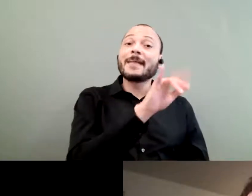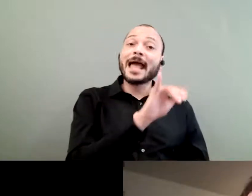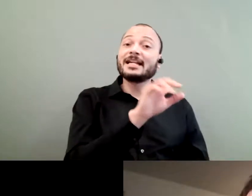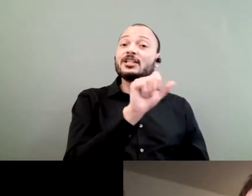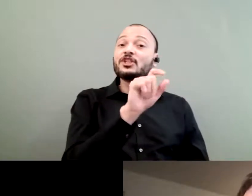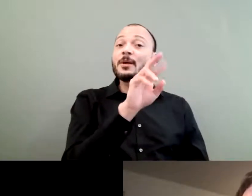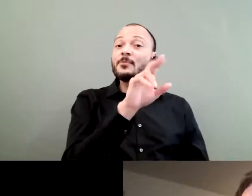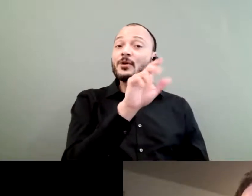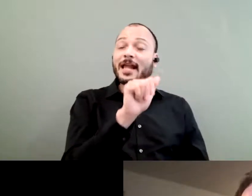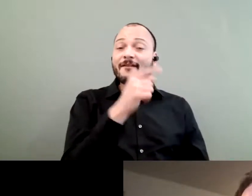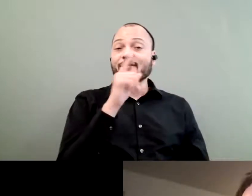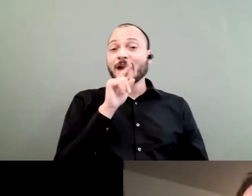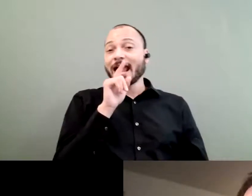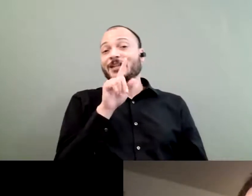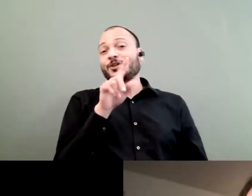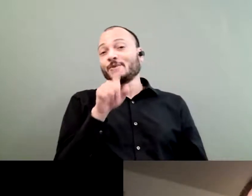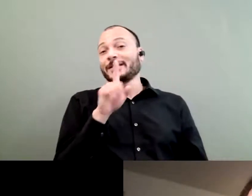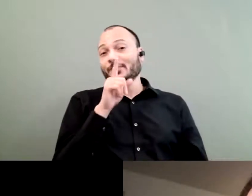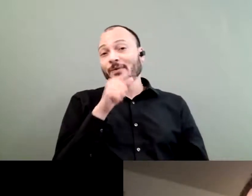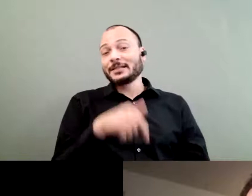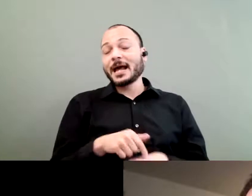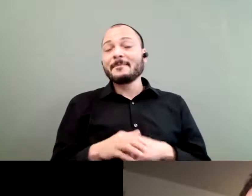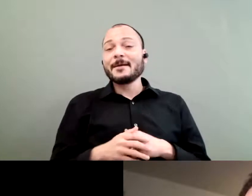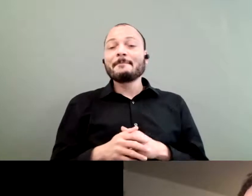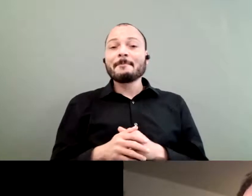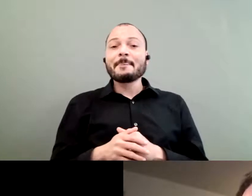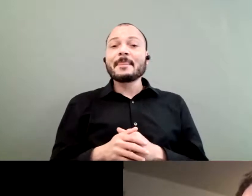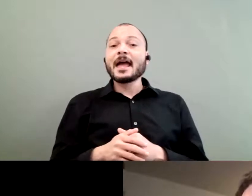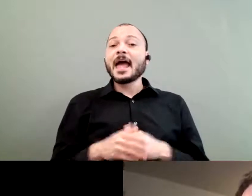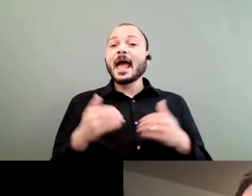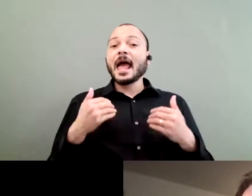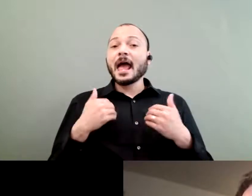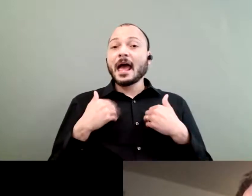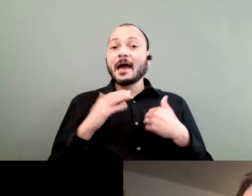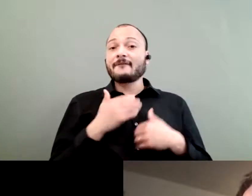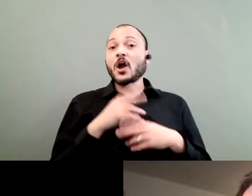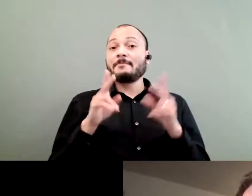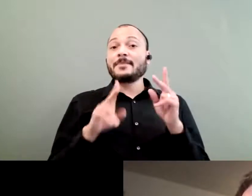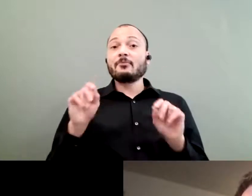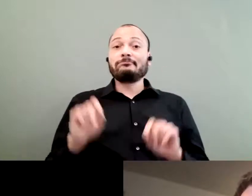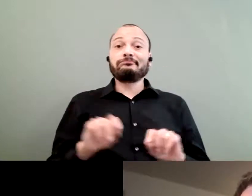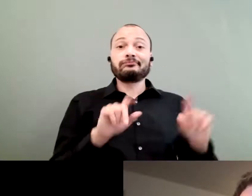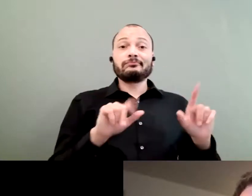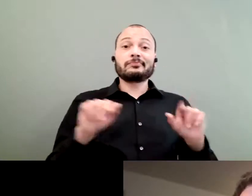those questions in real time. So can I have our folks come back on camera?